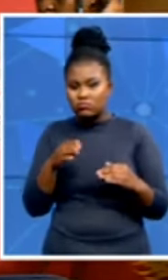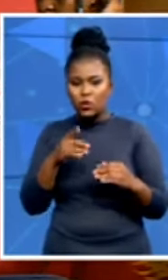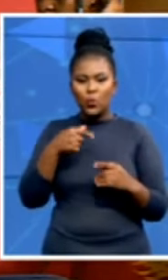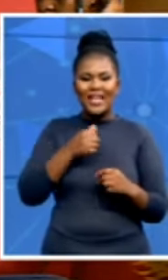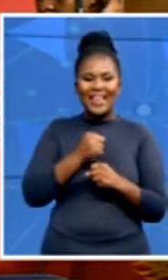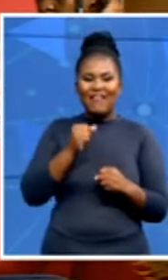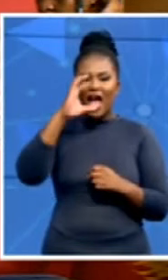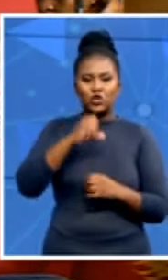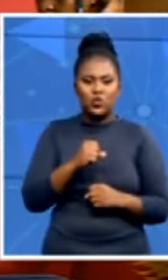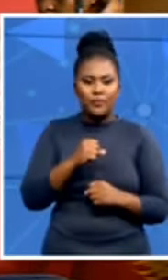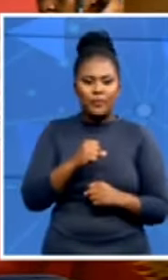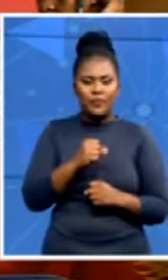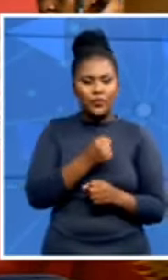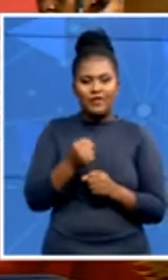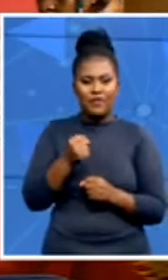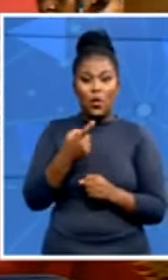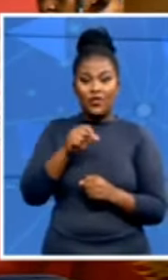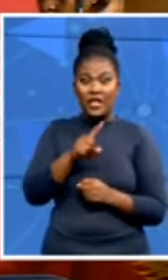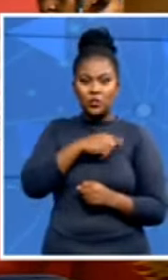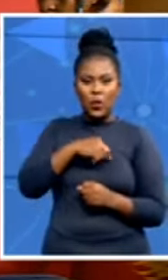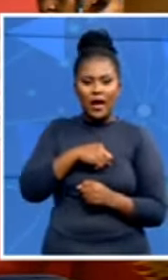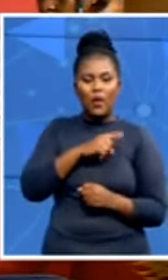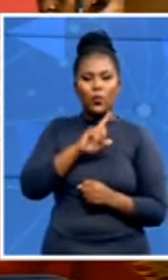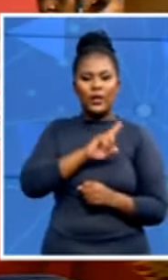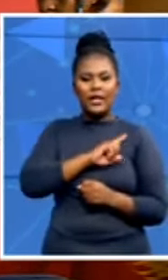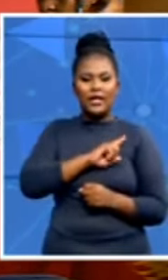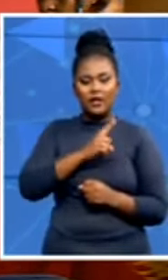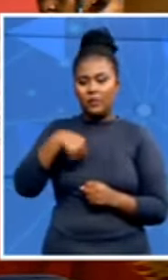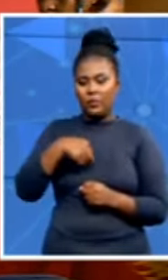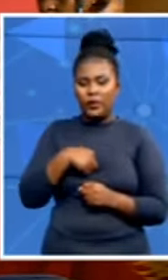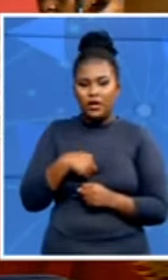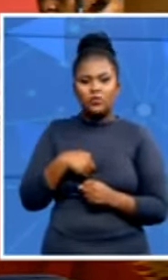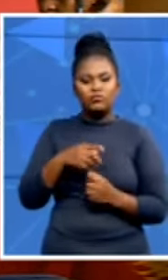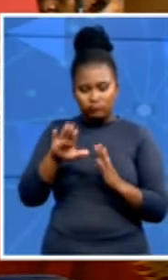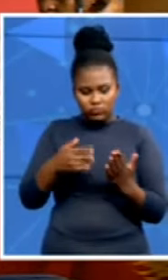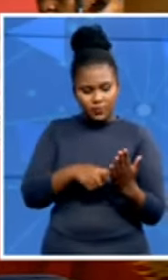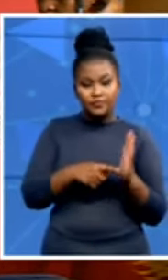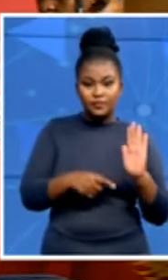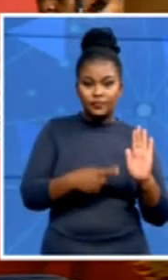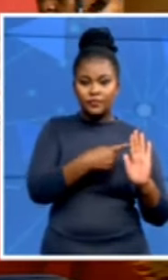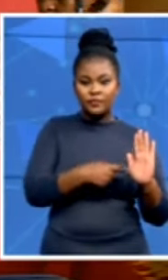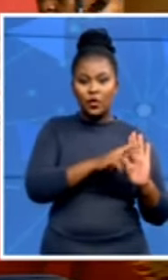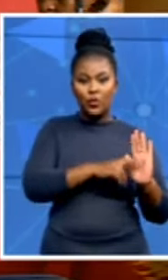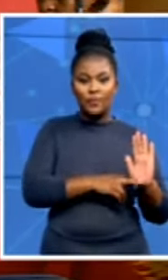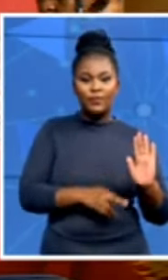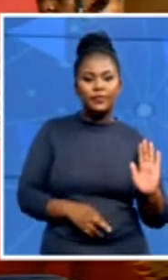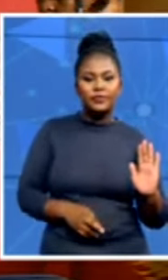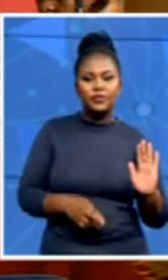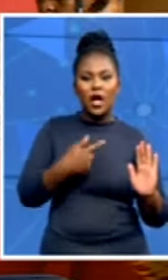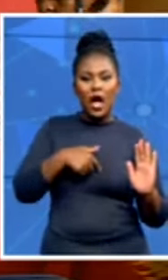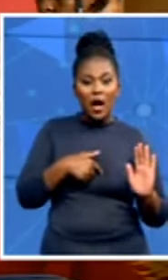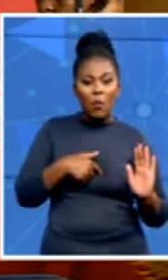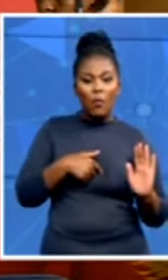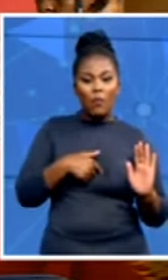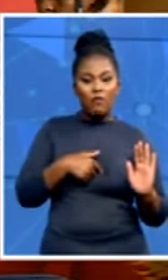sat together to say, these are the reports. What are our security agencies saying? How do we respond